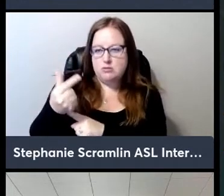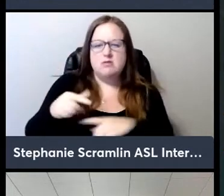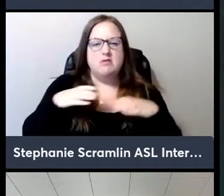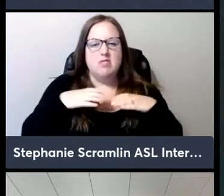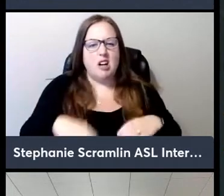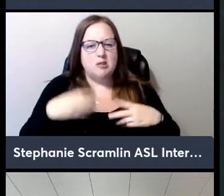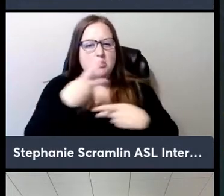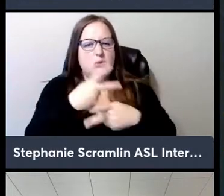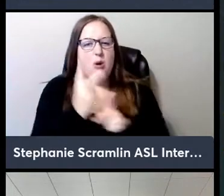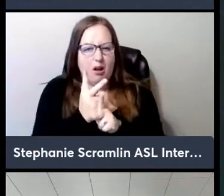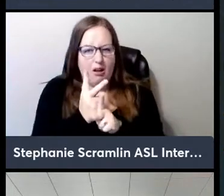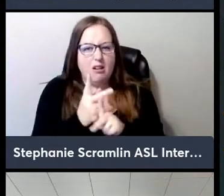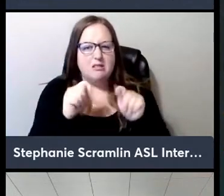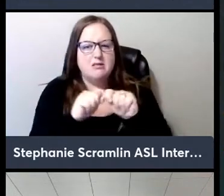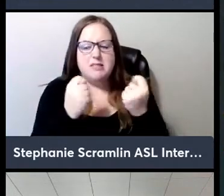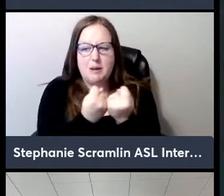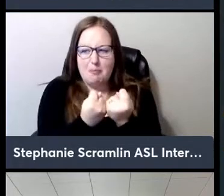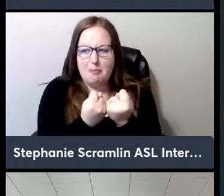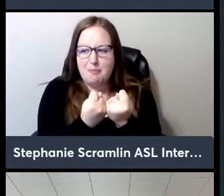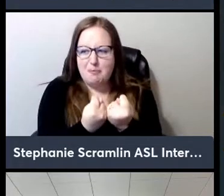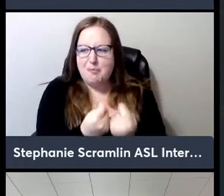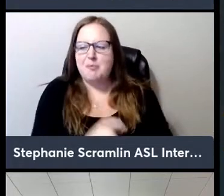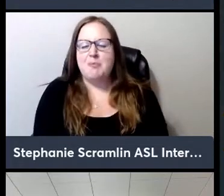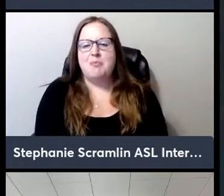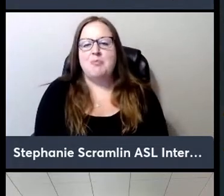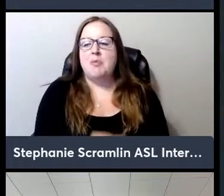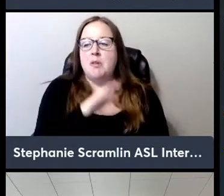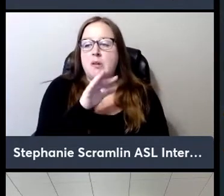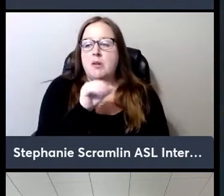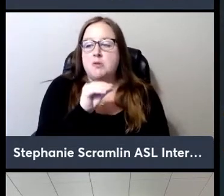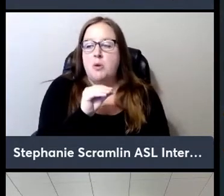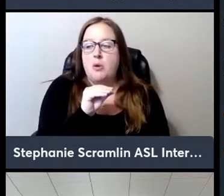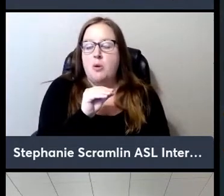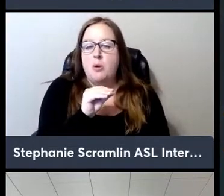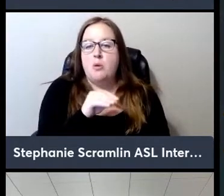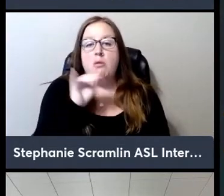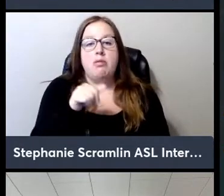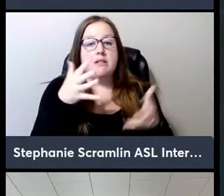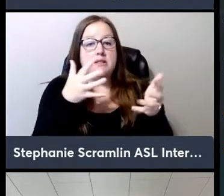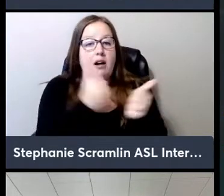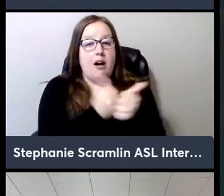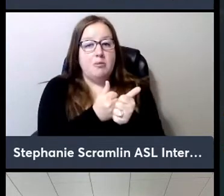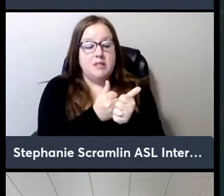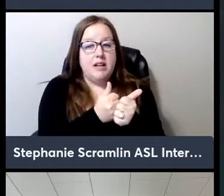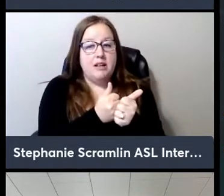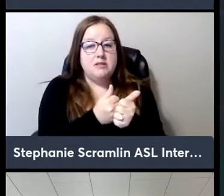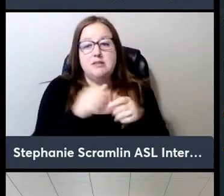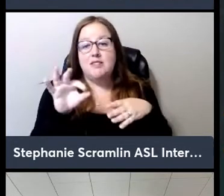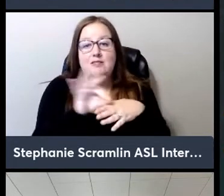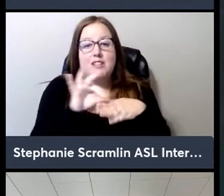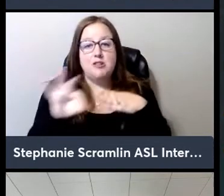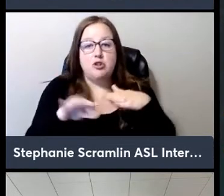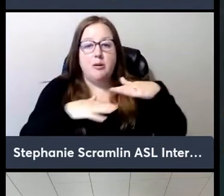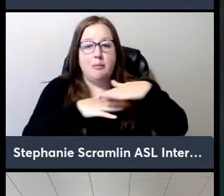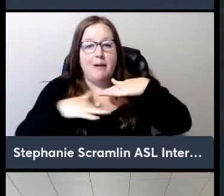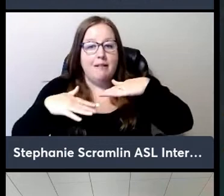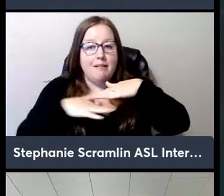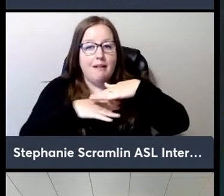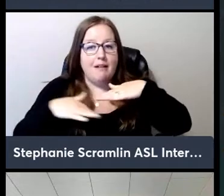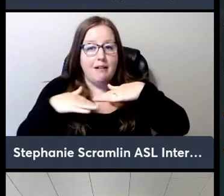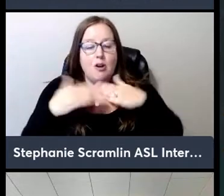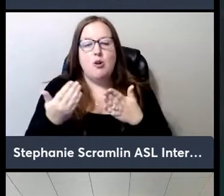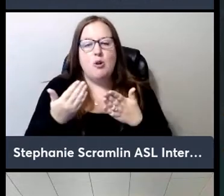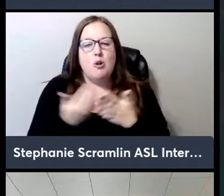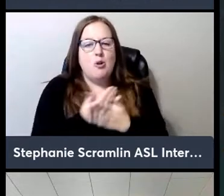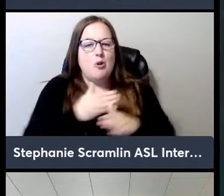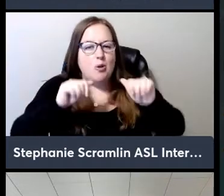product team, right? So this update feature metadata is a new capability